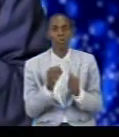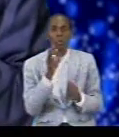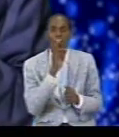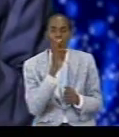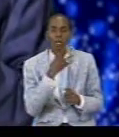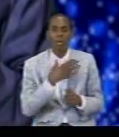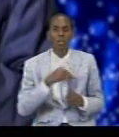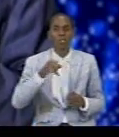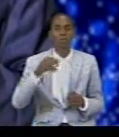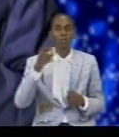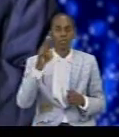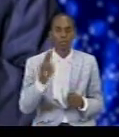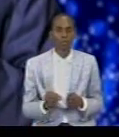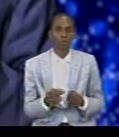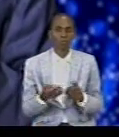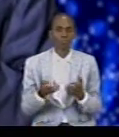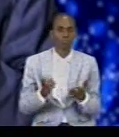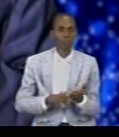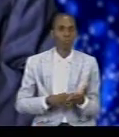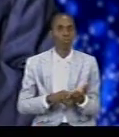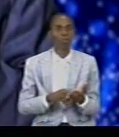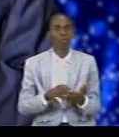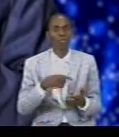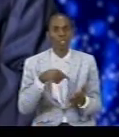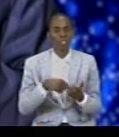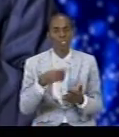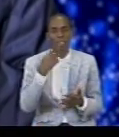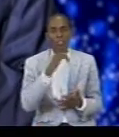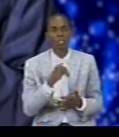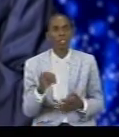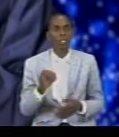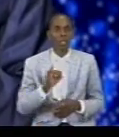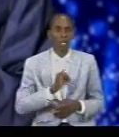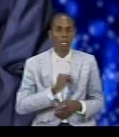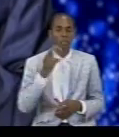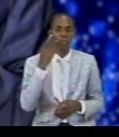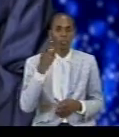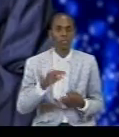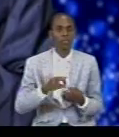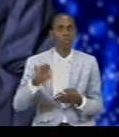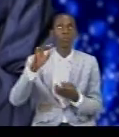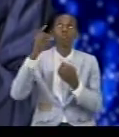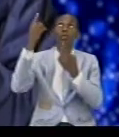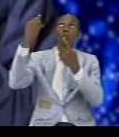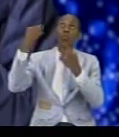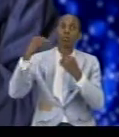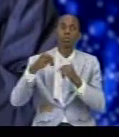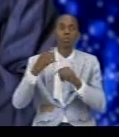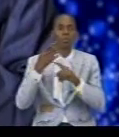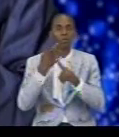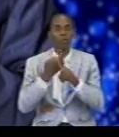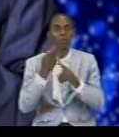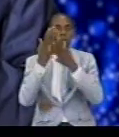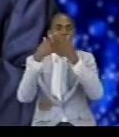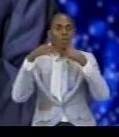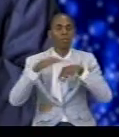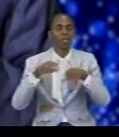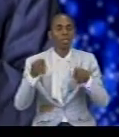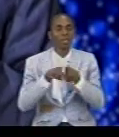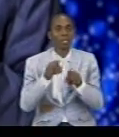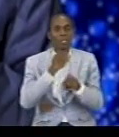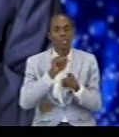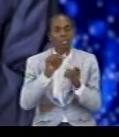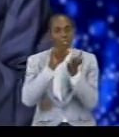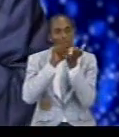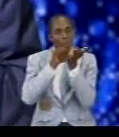saying, I saw the Spirit descending from heaven like a dove, and abode upon him.